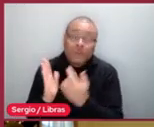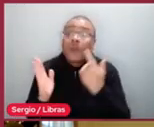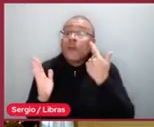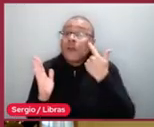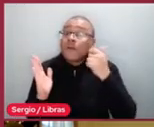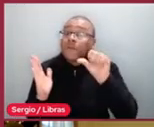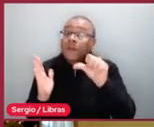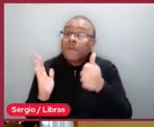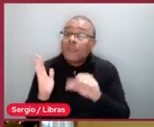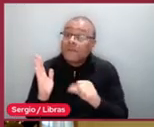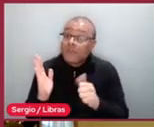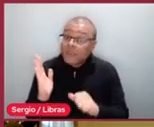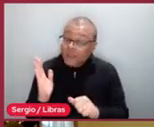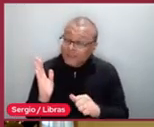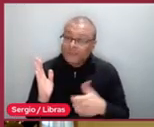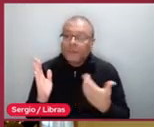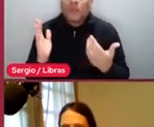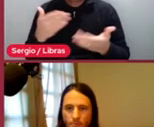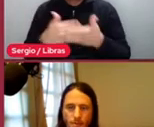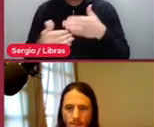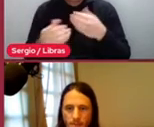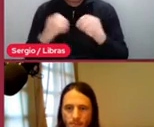the operator, by MasterCard, by Visa, or whatever.